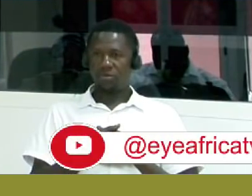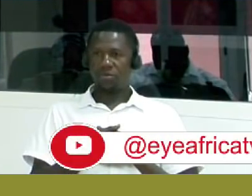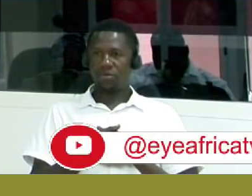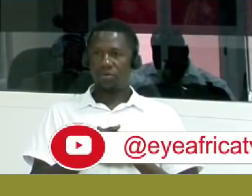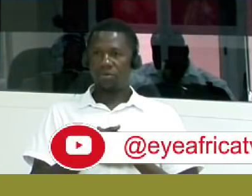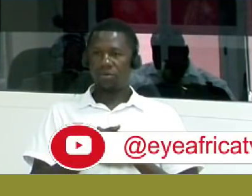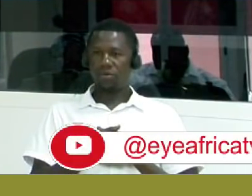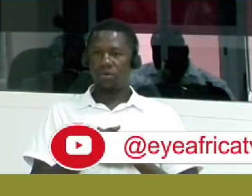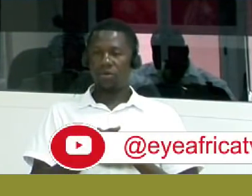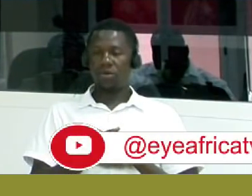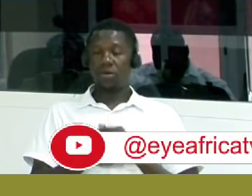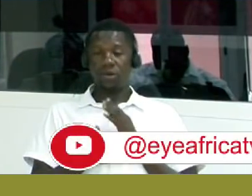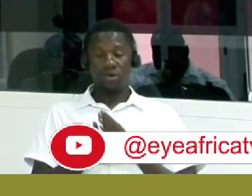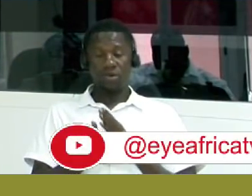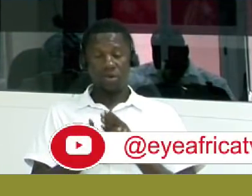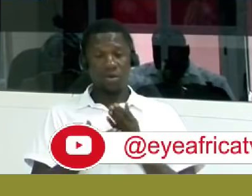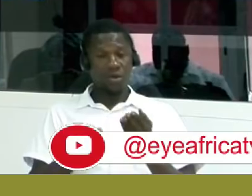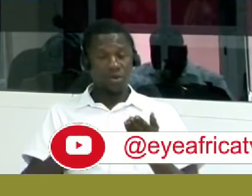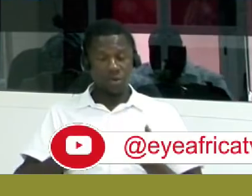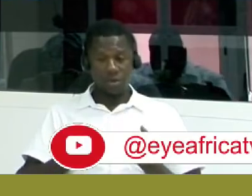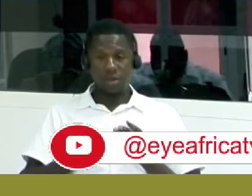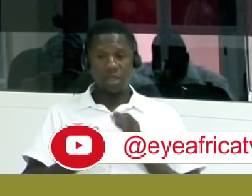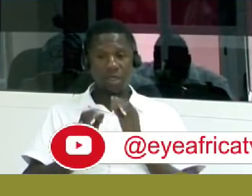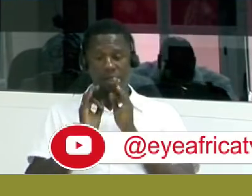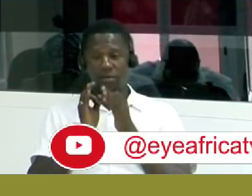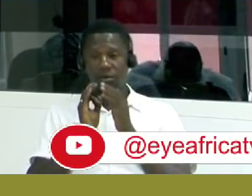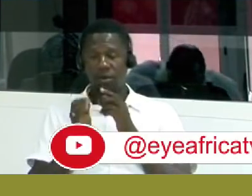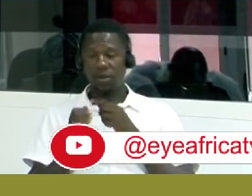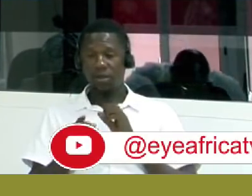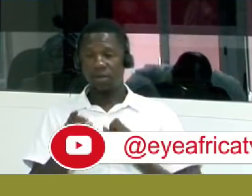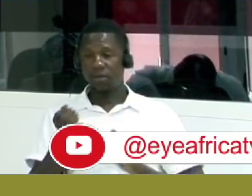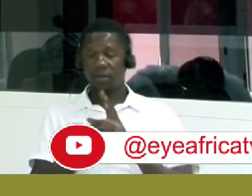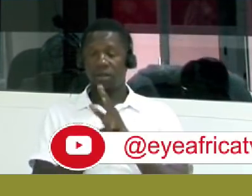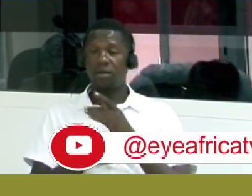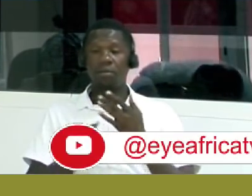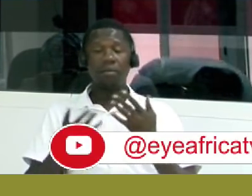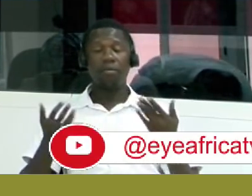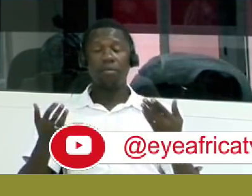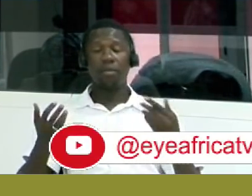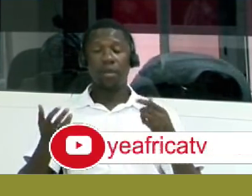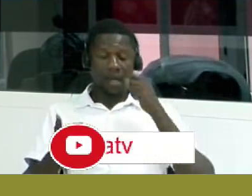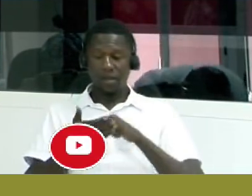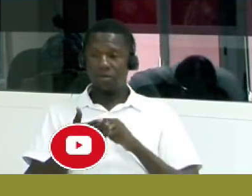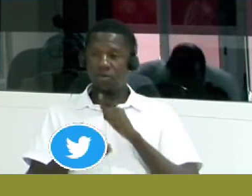one. Well, the students allege that they have sent several letters to your office,